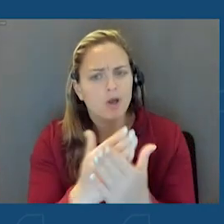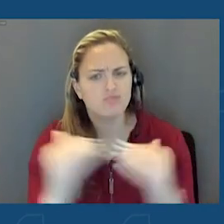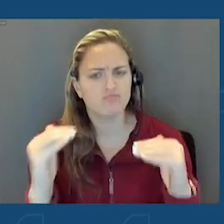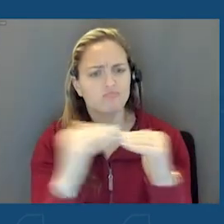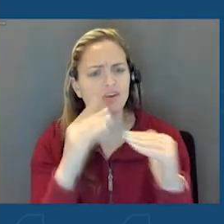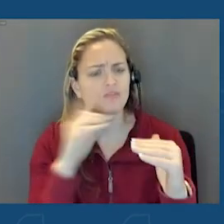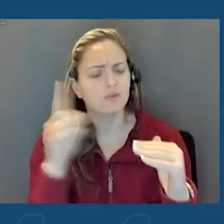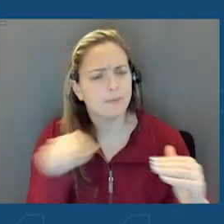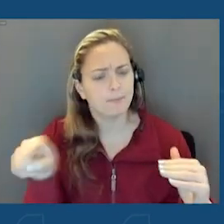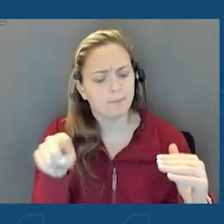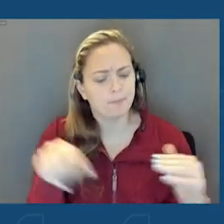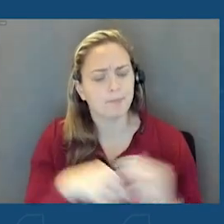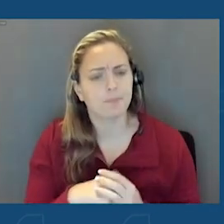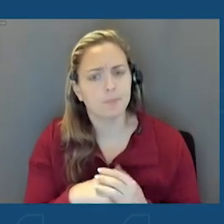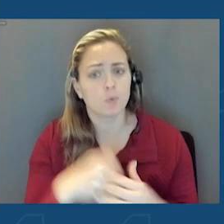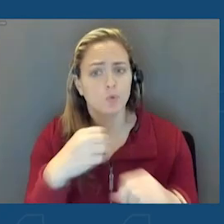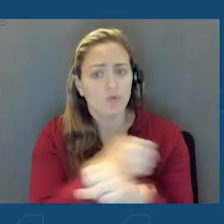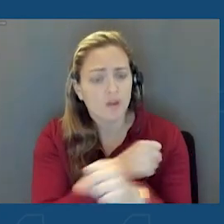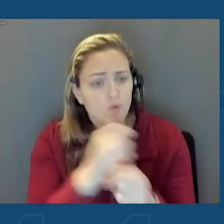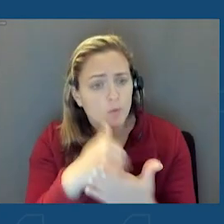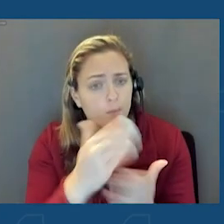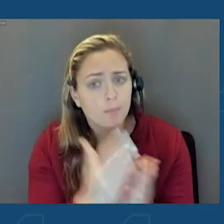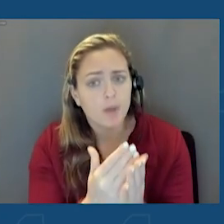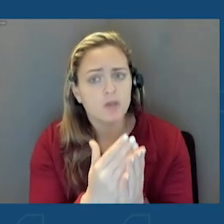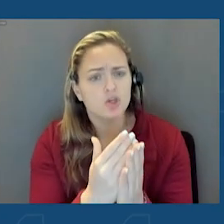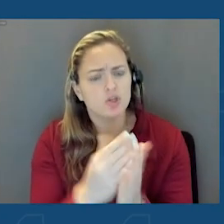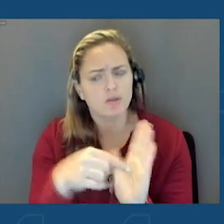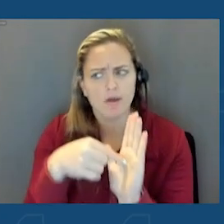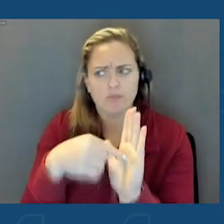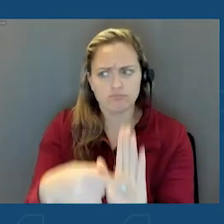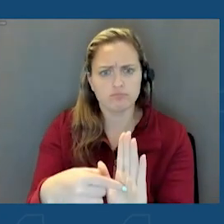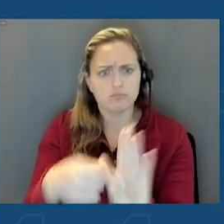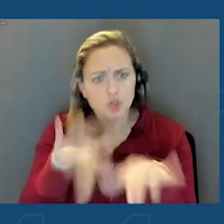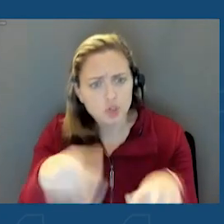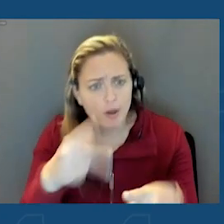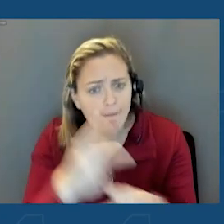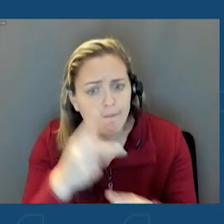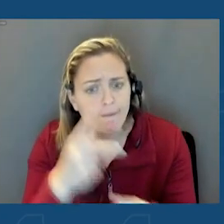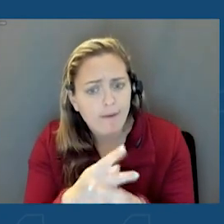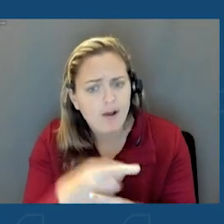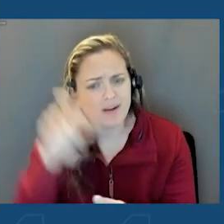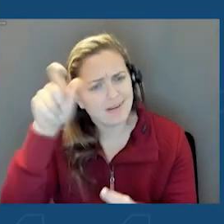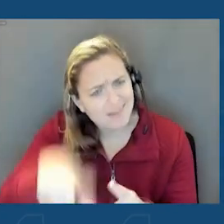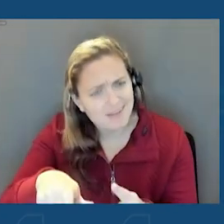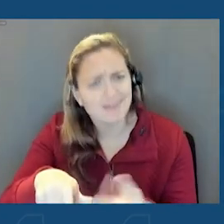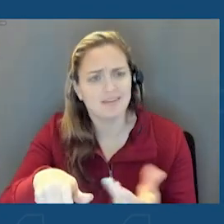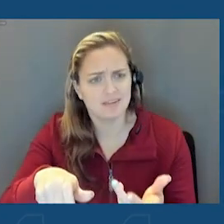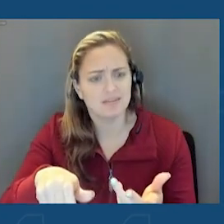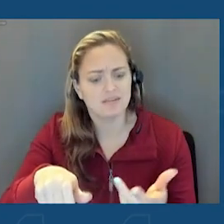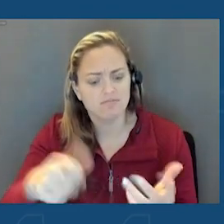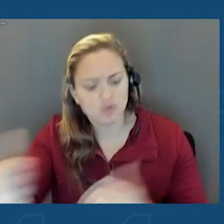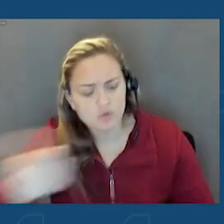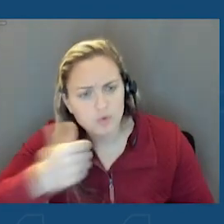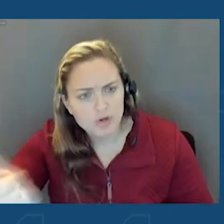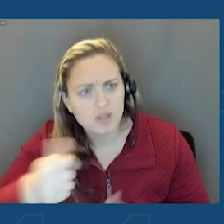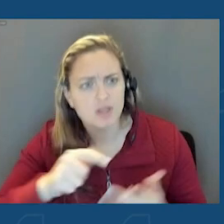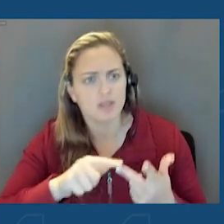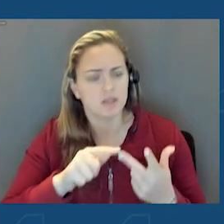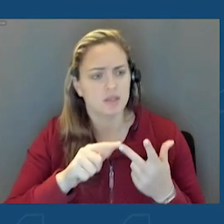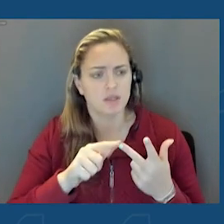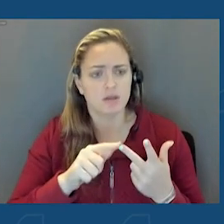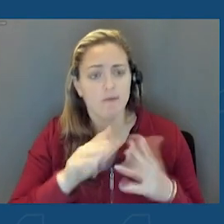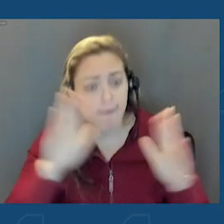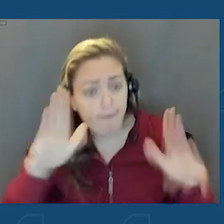them, to fight for a budget that reflected child care needs, that reflected transportation, that reflected